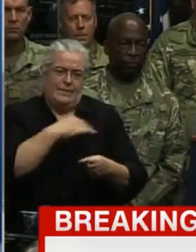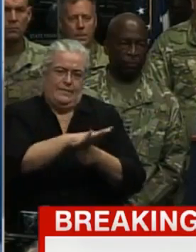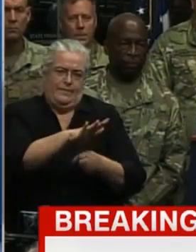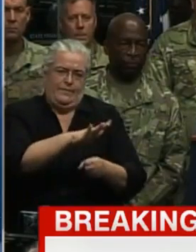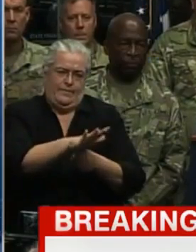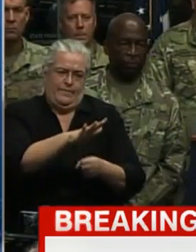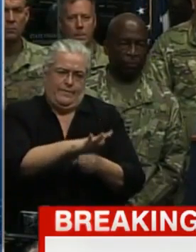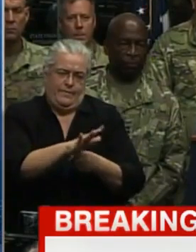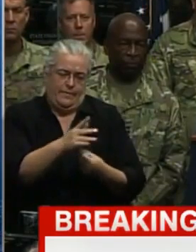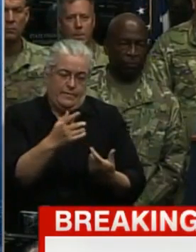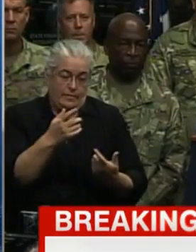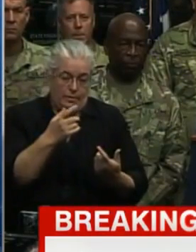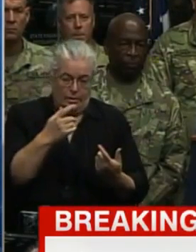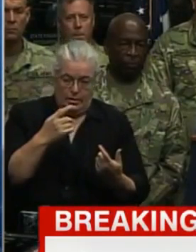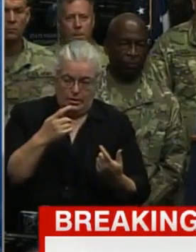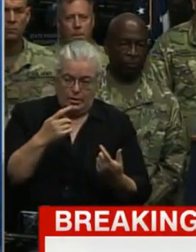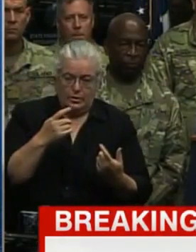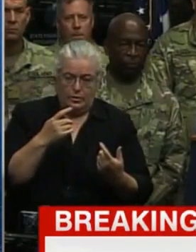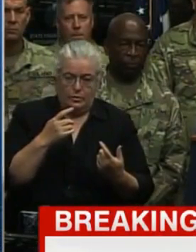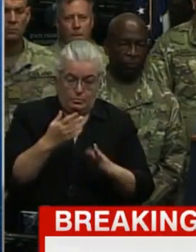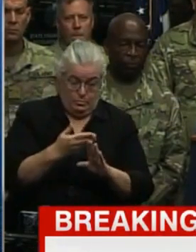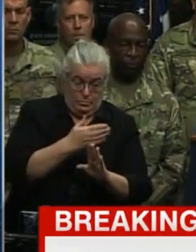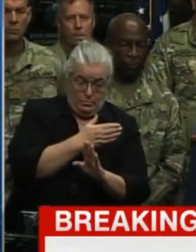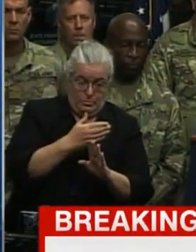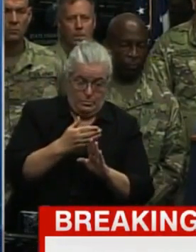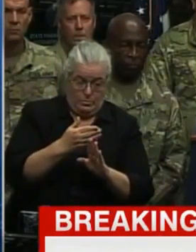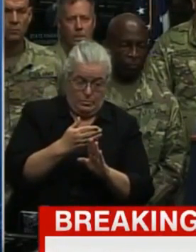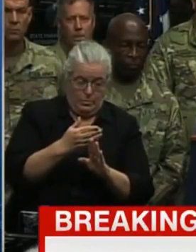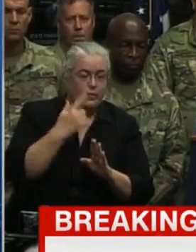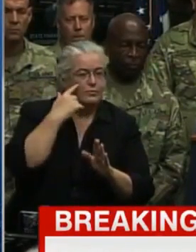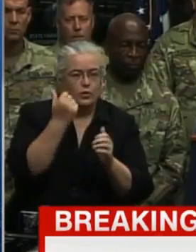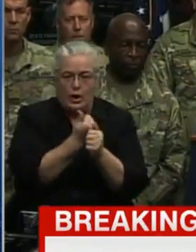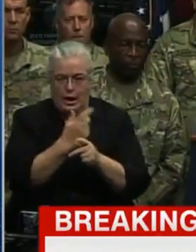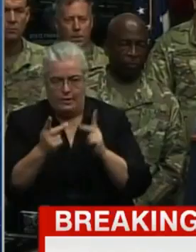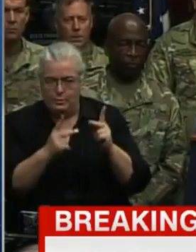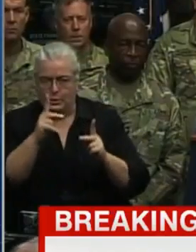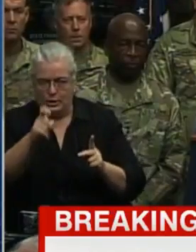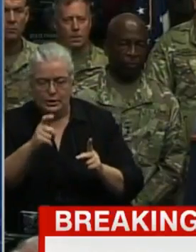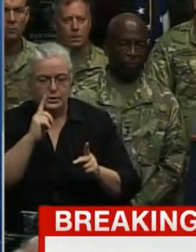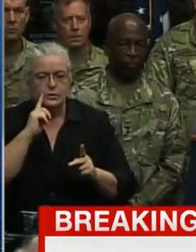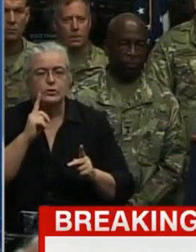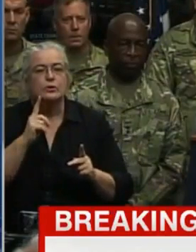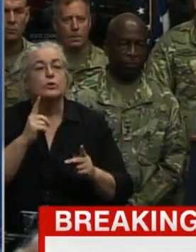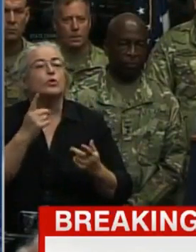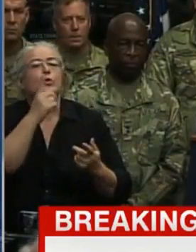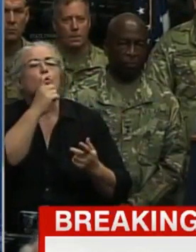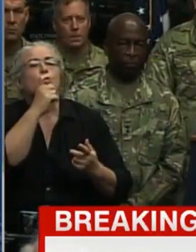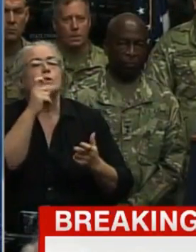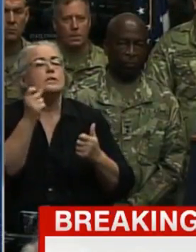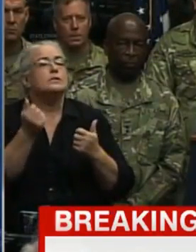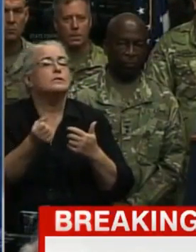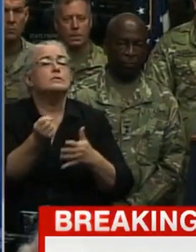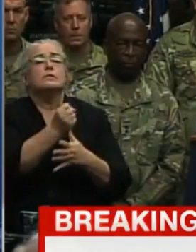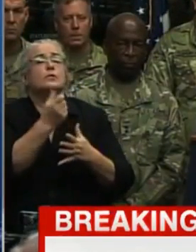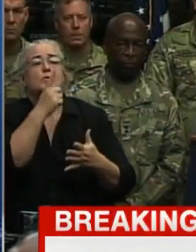have fuel immediately we want it for everybody, but we want it immediately for first responders and rescue